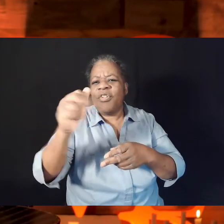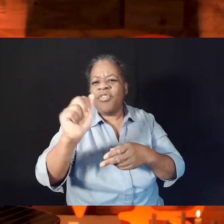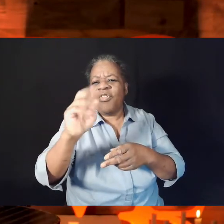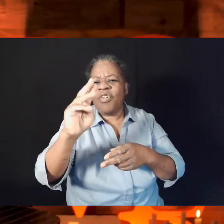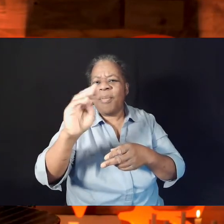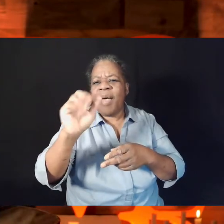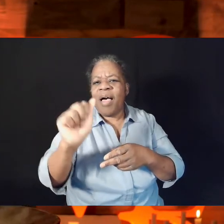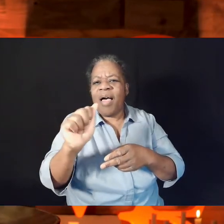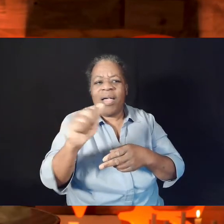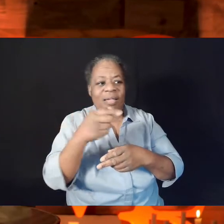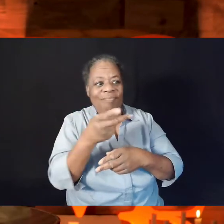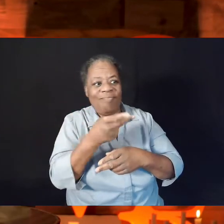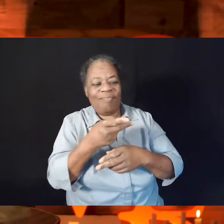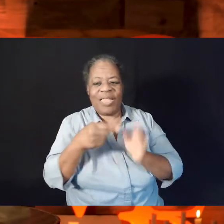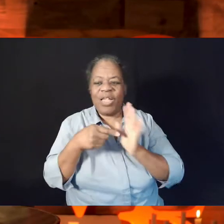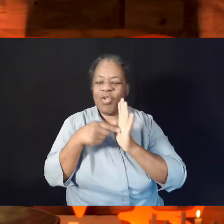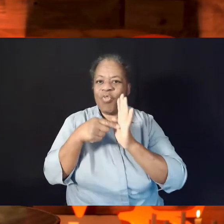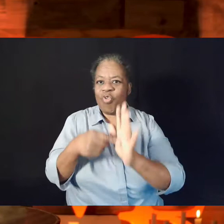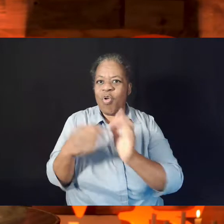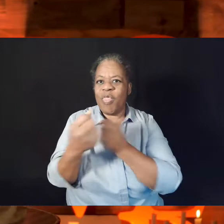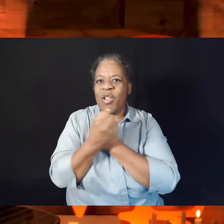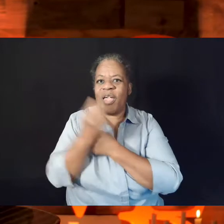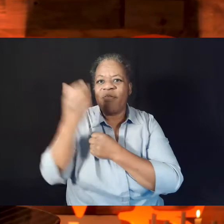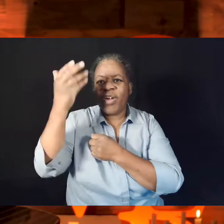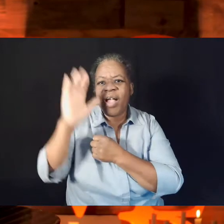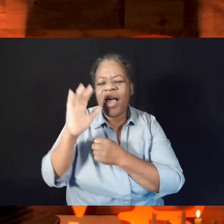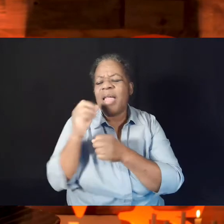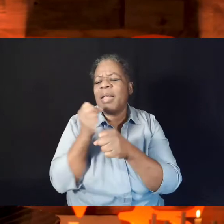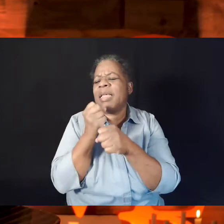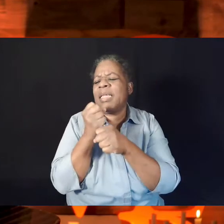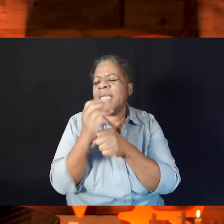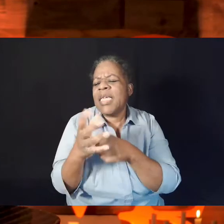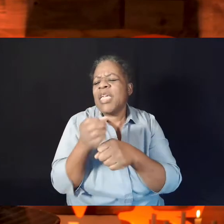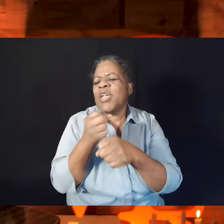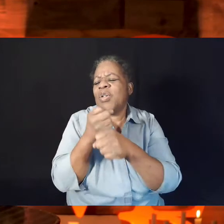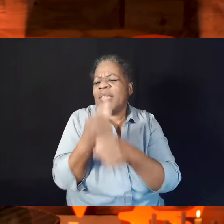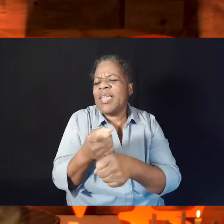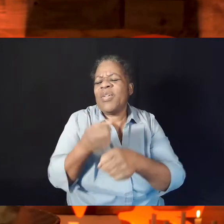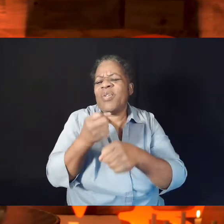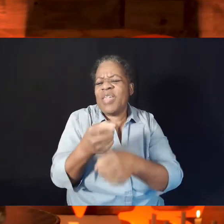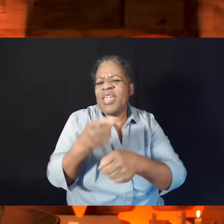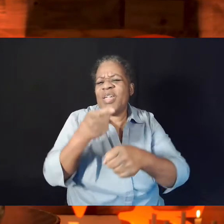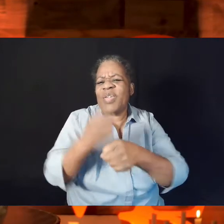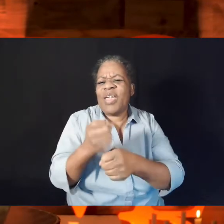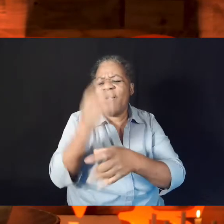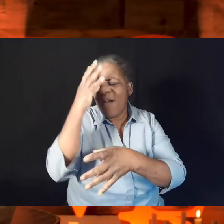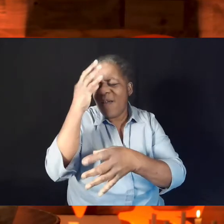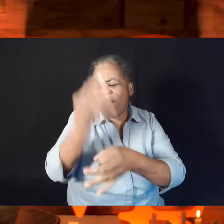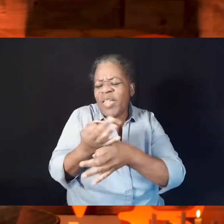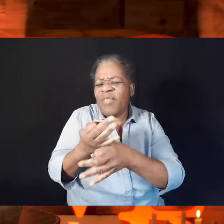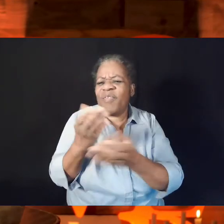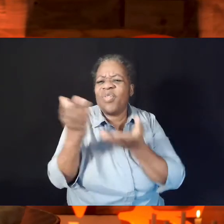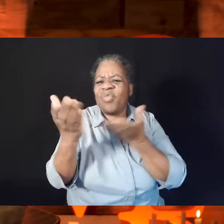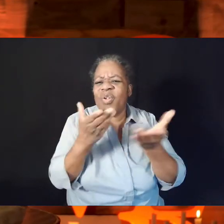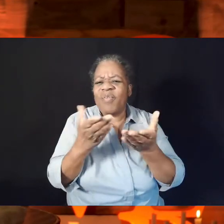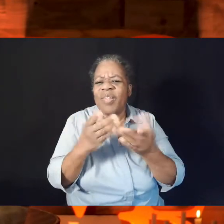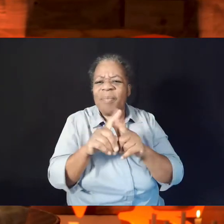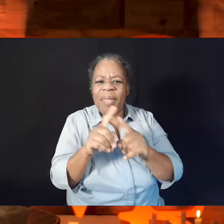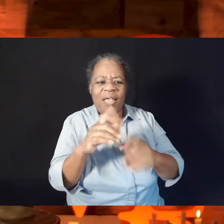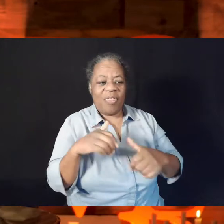their years of faithful service. And yet even so, their life together was not everything they had hoped